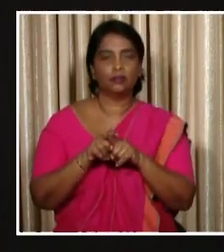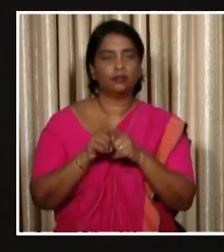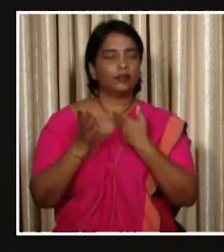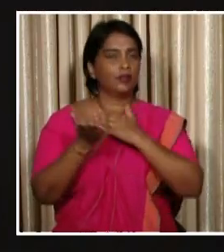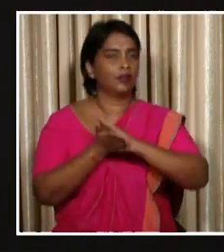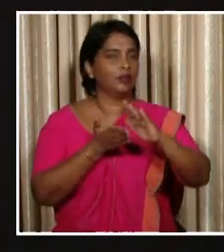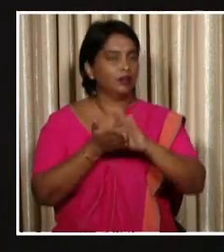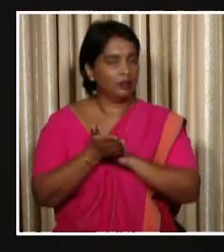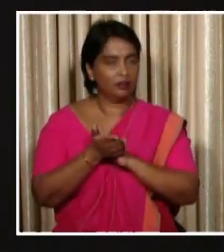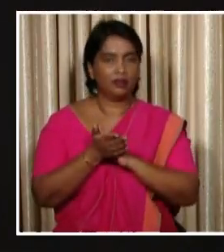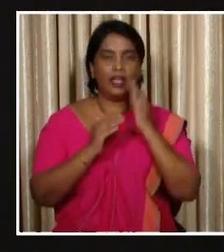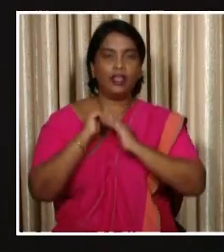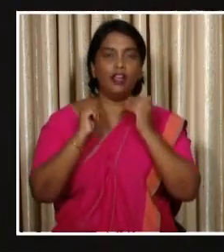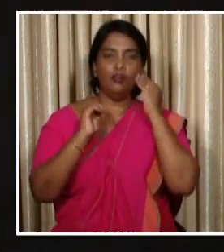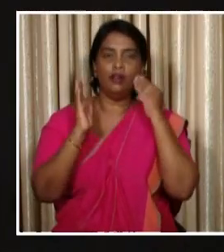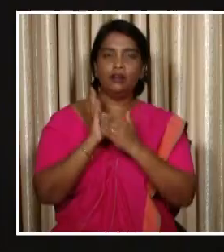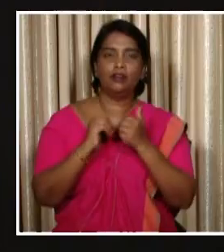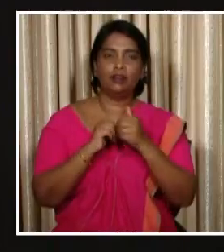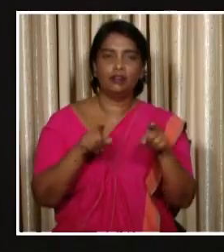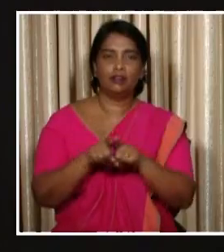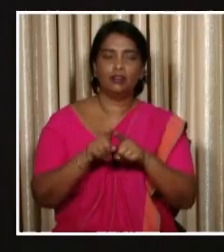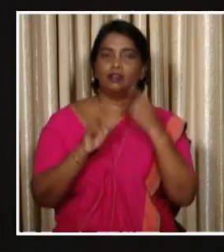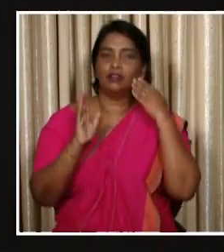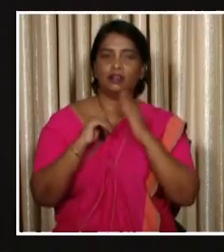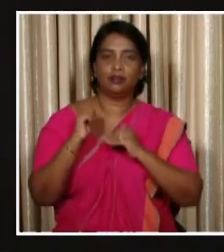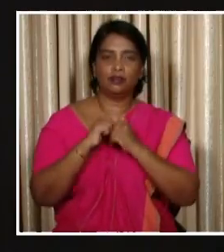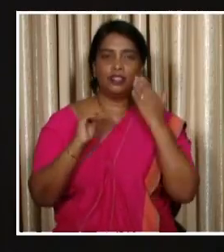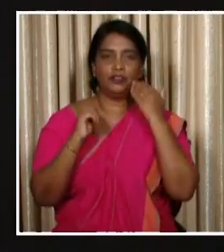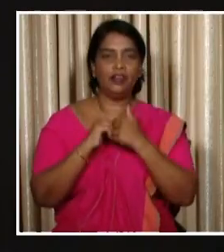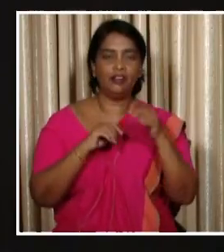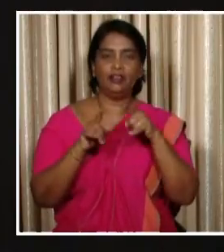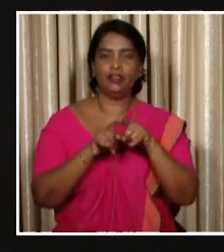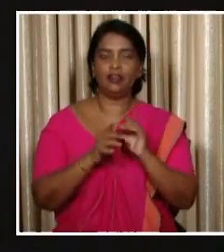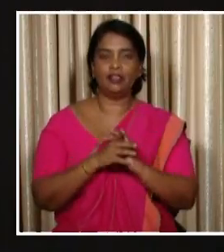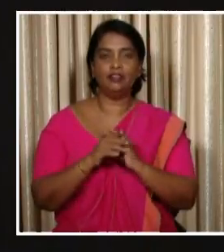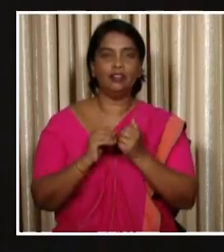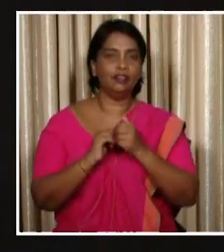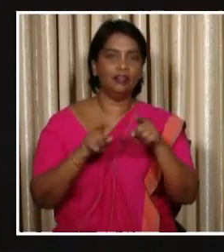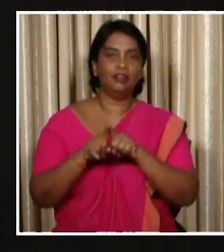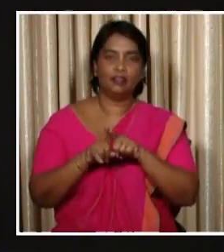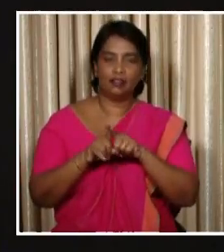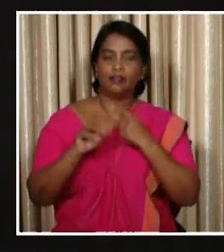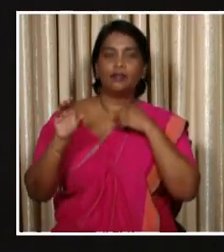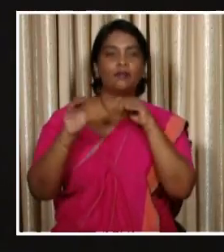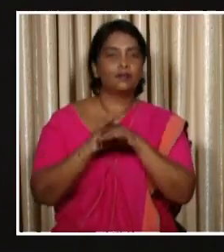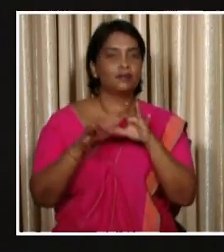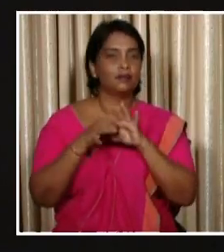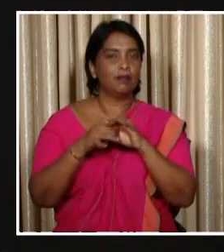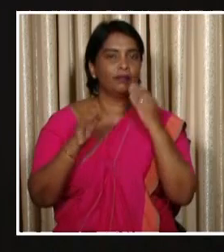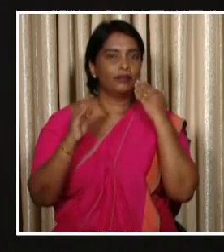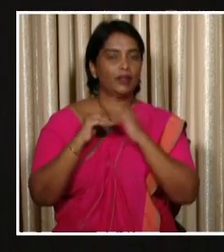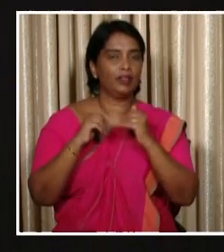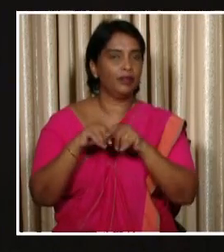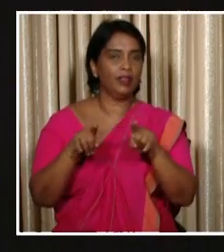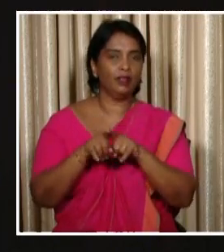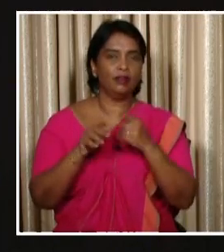relationships, bilateral engagements. During the limited time the government is in operation, World Bank has extended